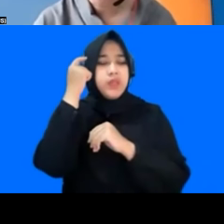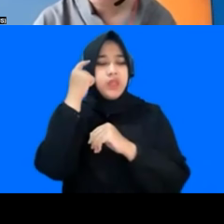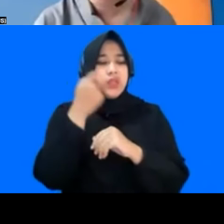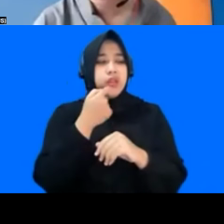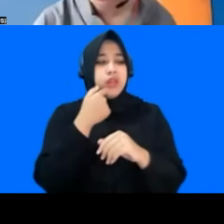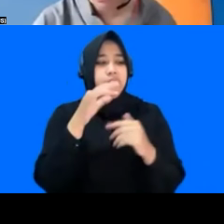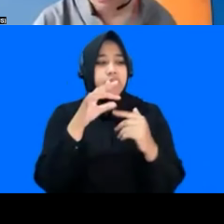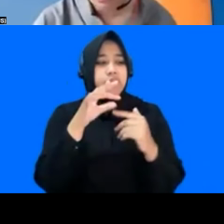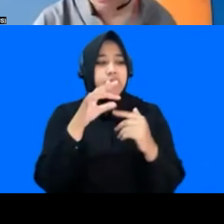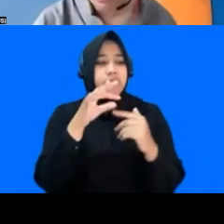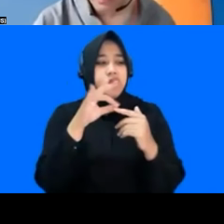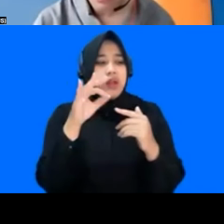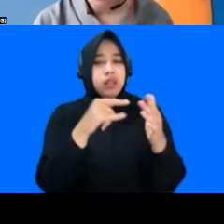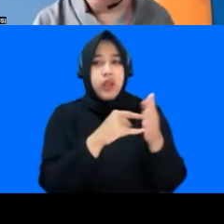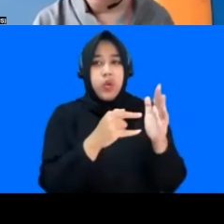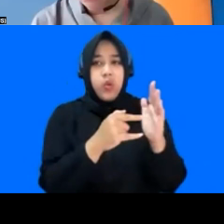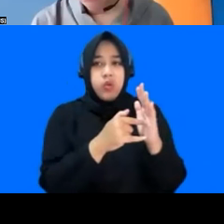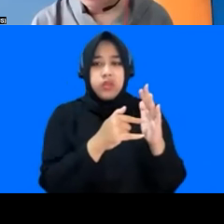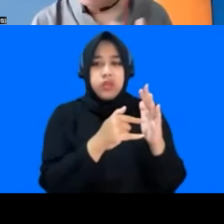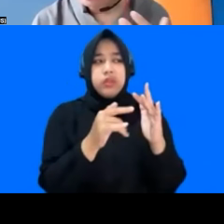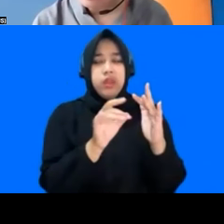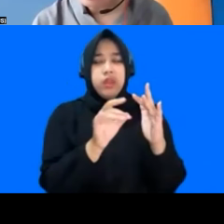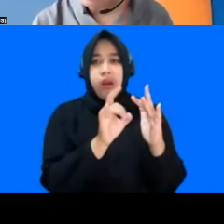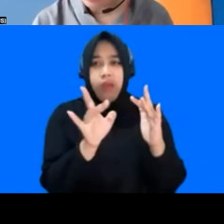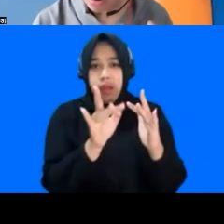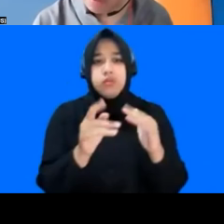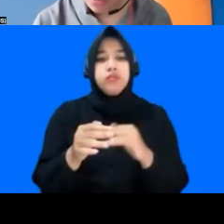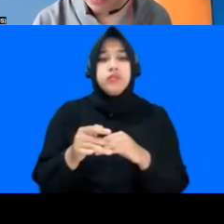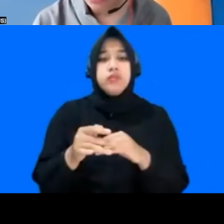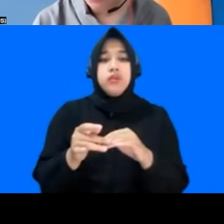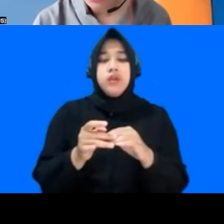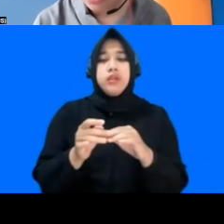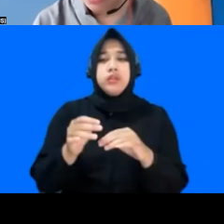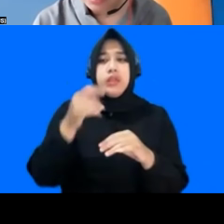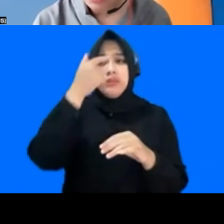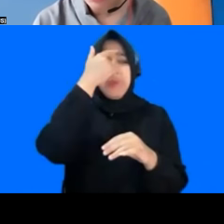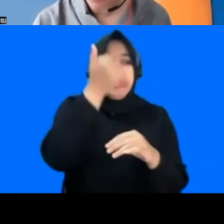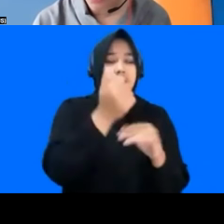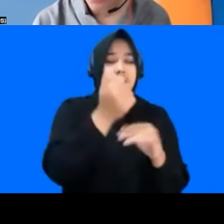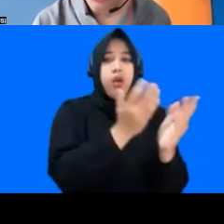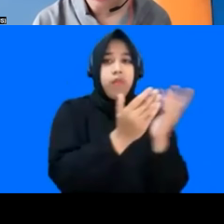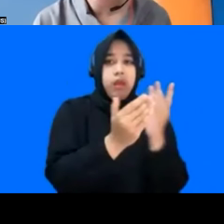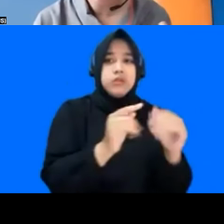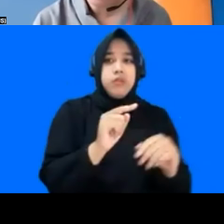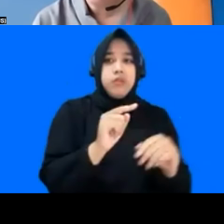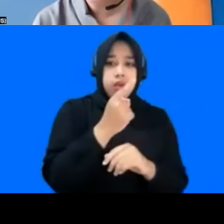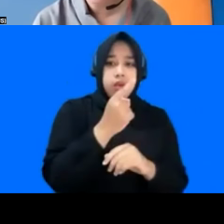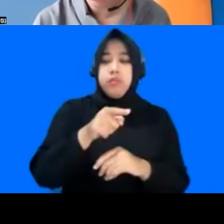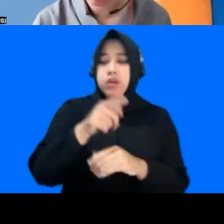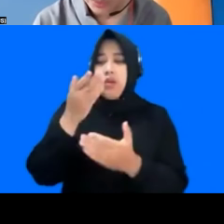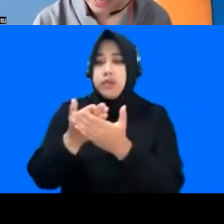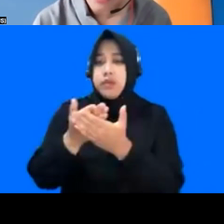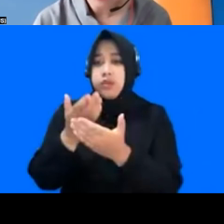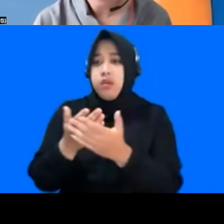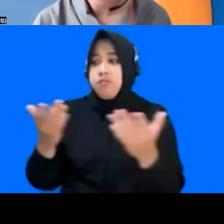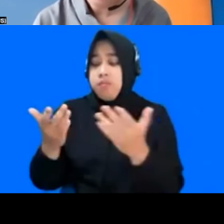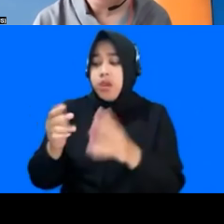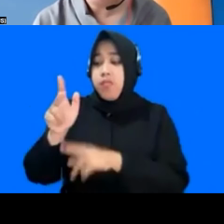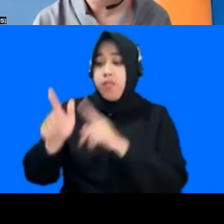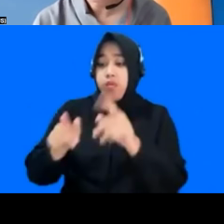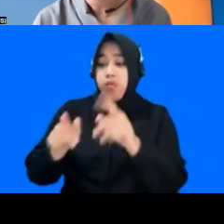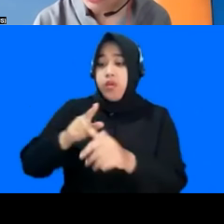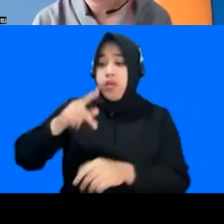mobile application. So they ask, how about we use this old physical token